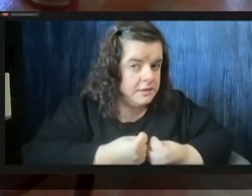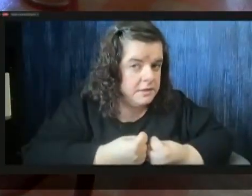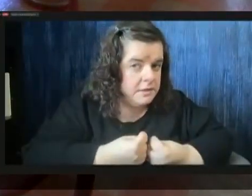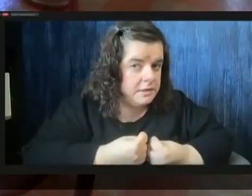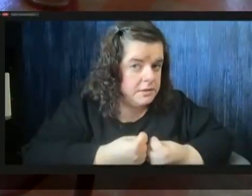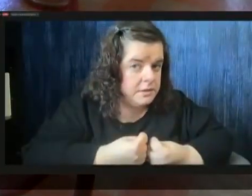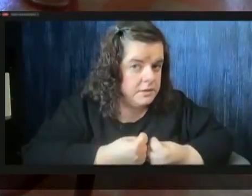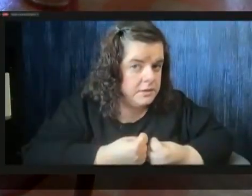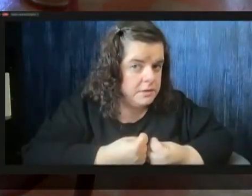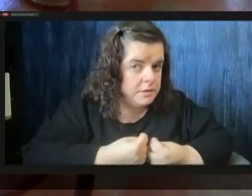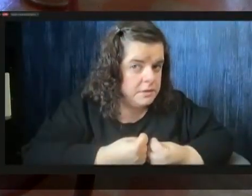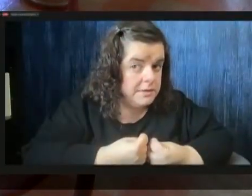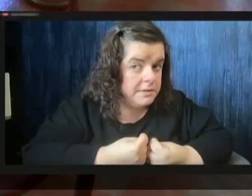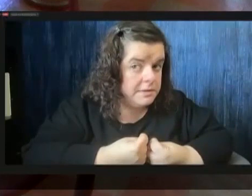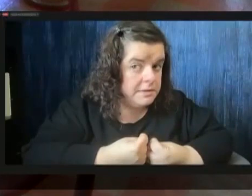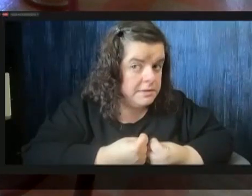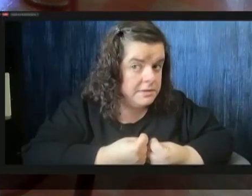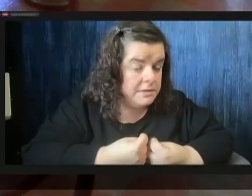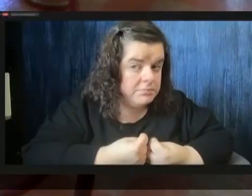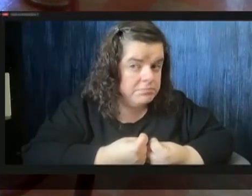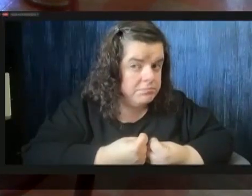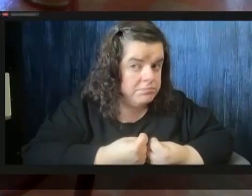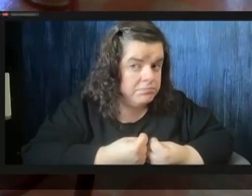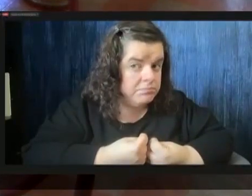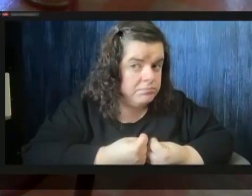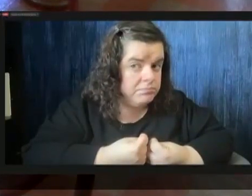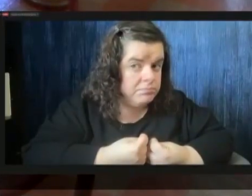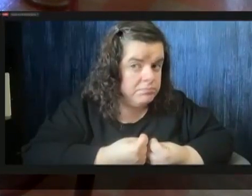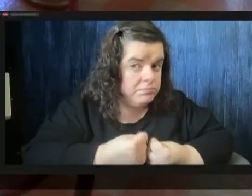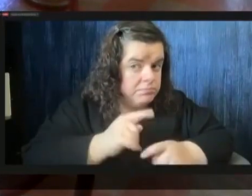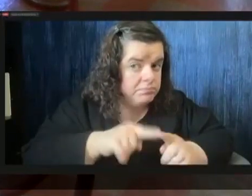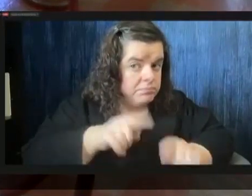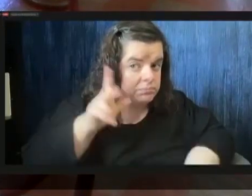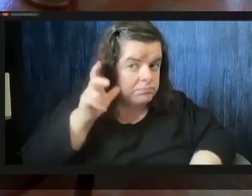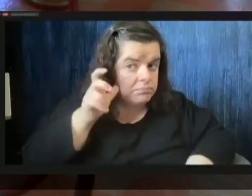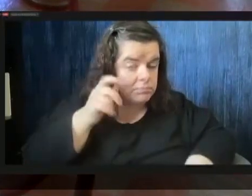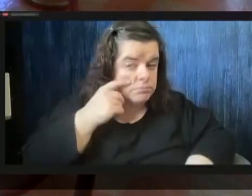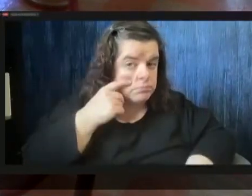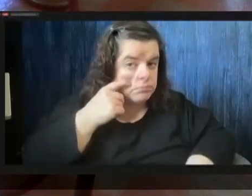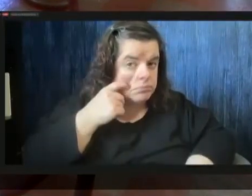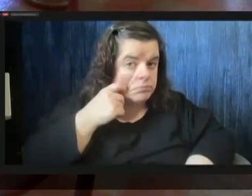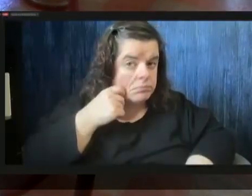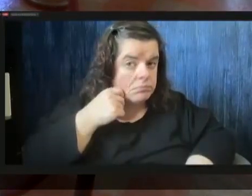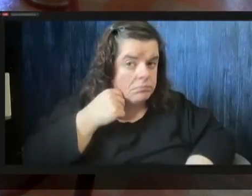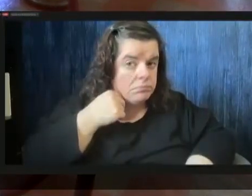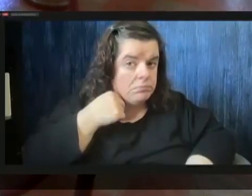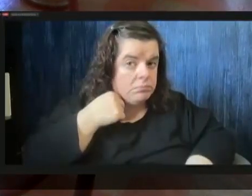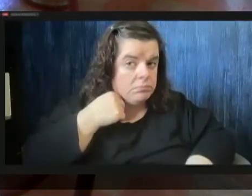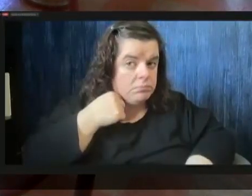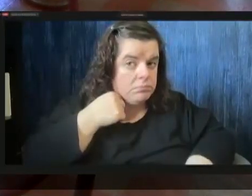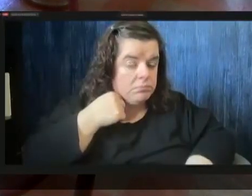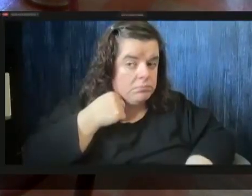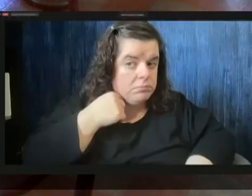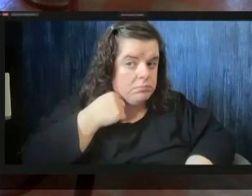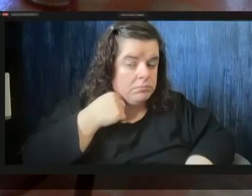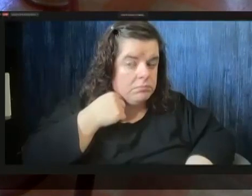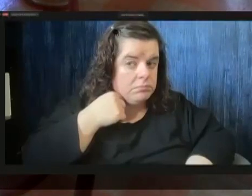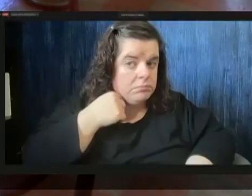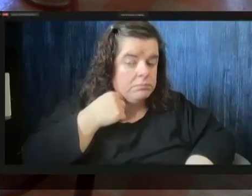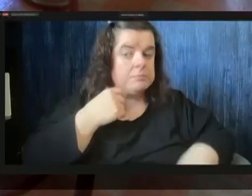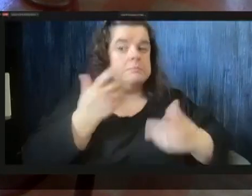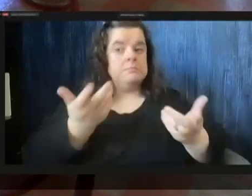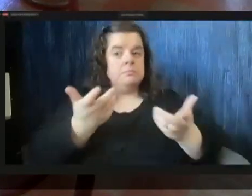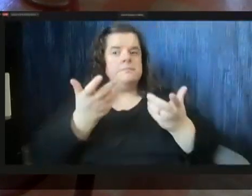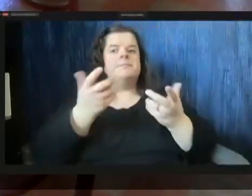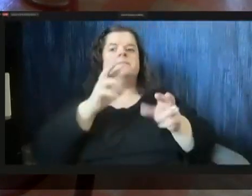potentially change the ordinance to make it more equitable for the communities? There have